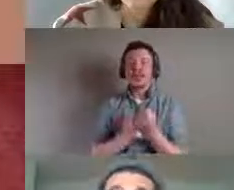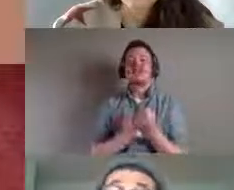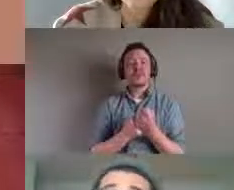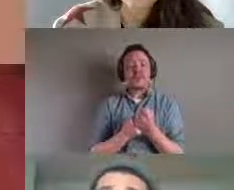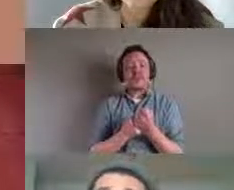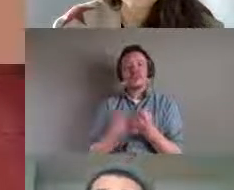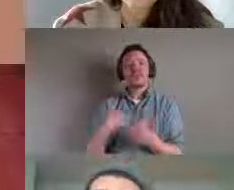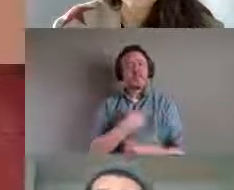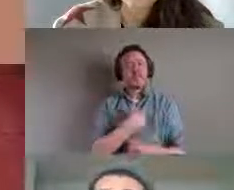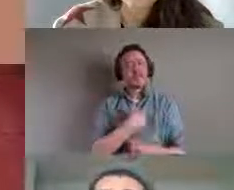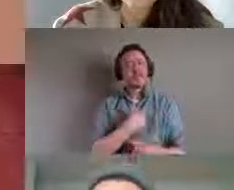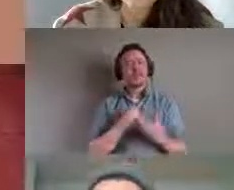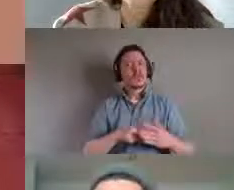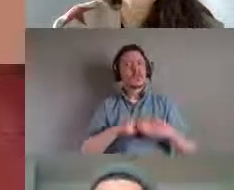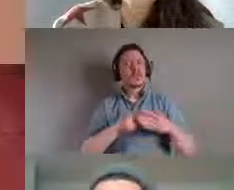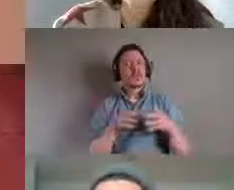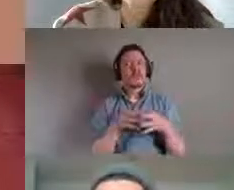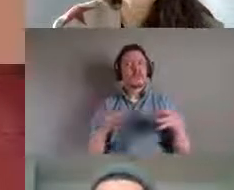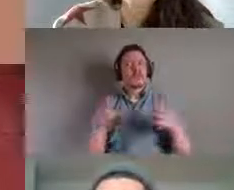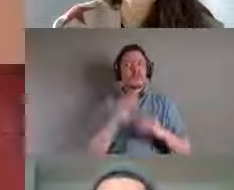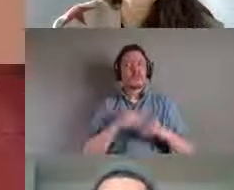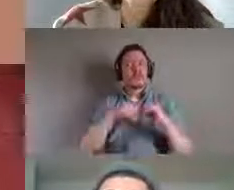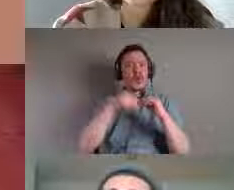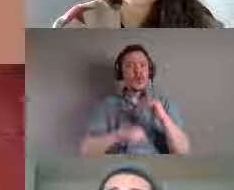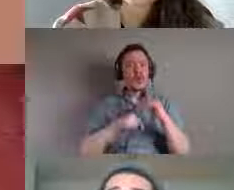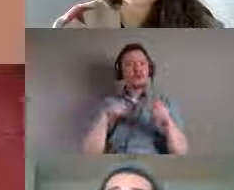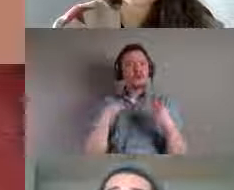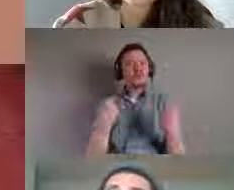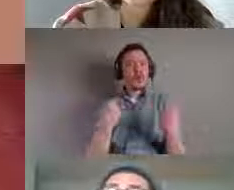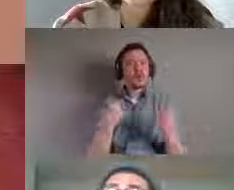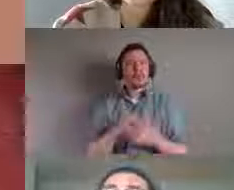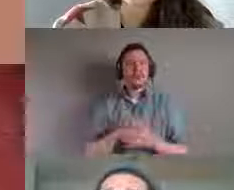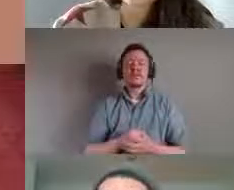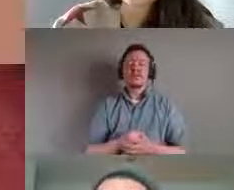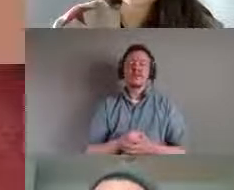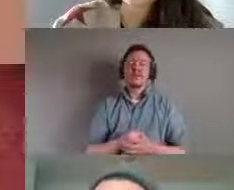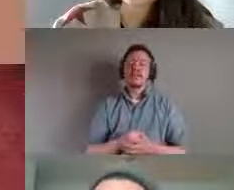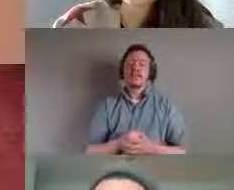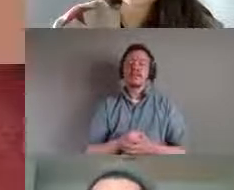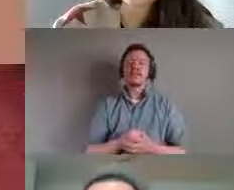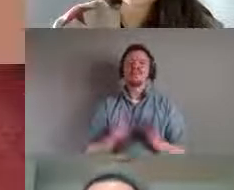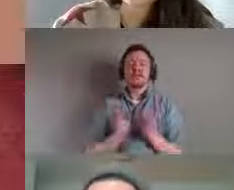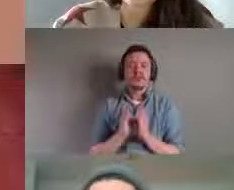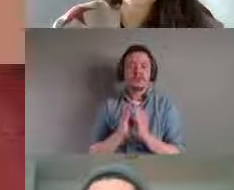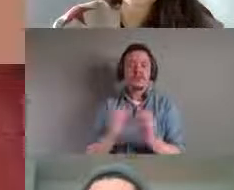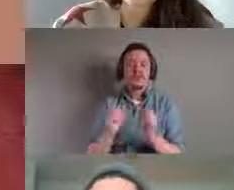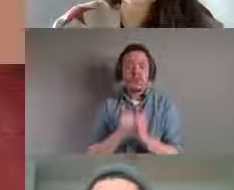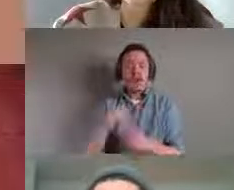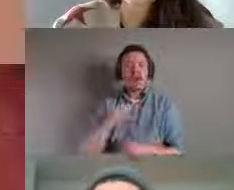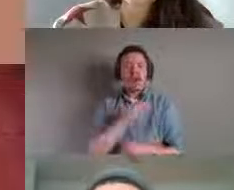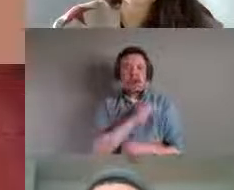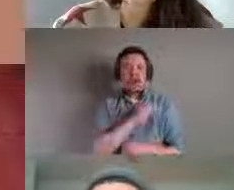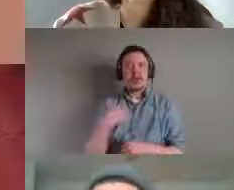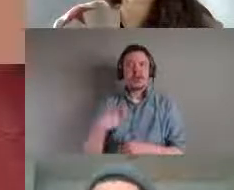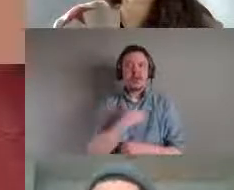we've actually started to grow more into over the last few years. So meeting regularly with the commissioners, we have a